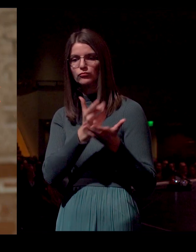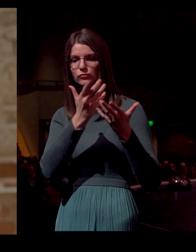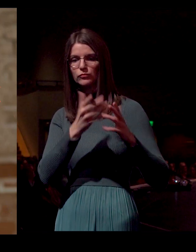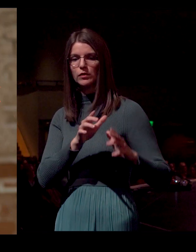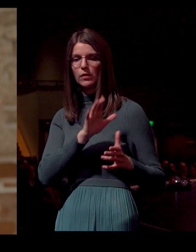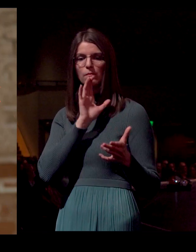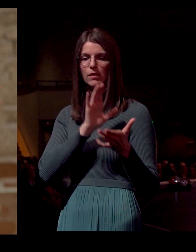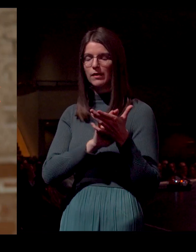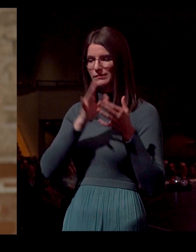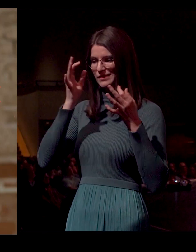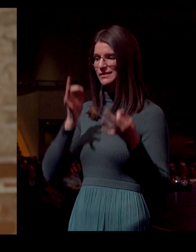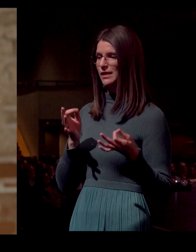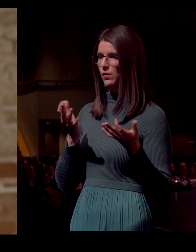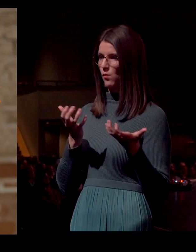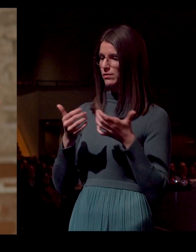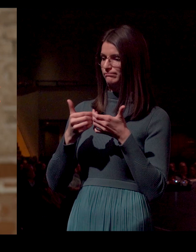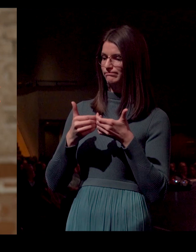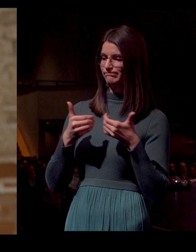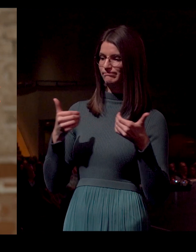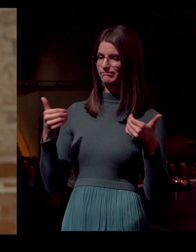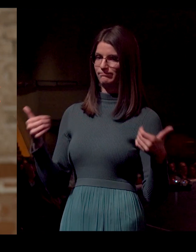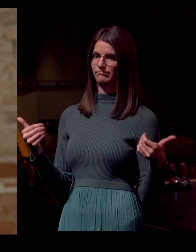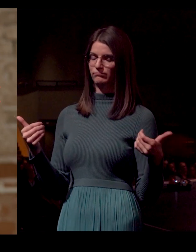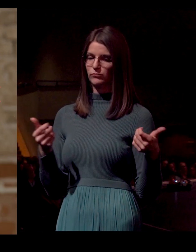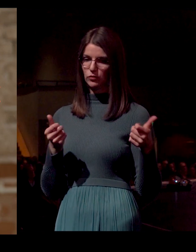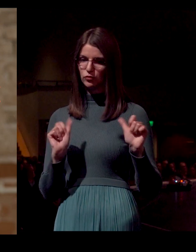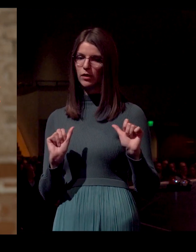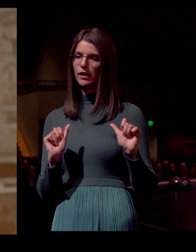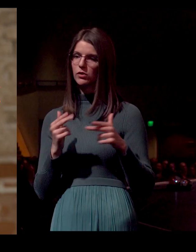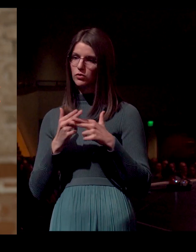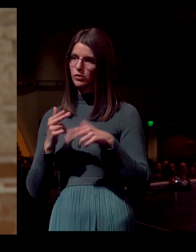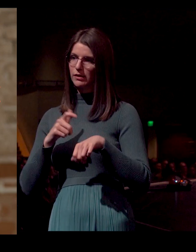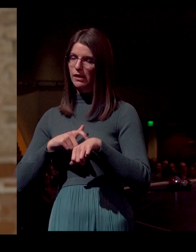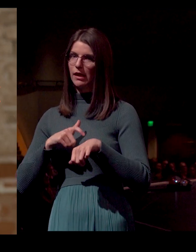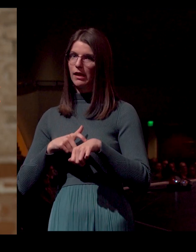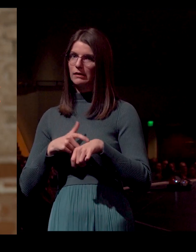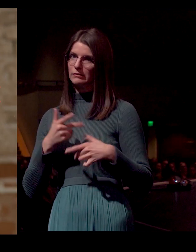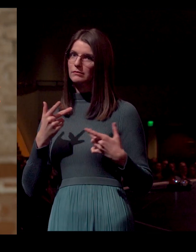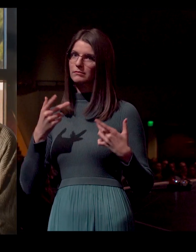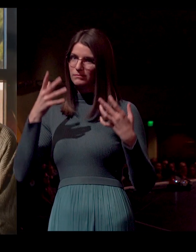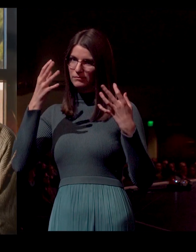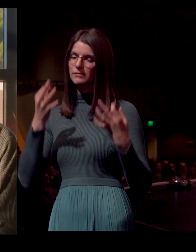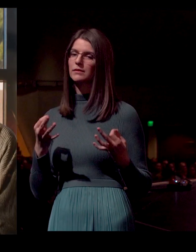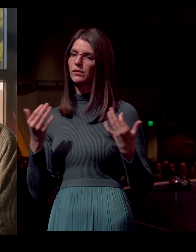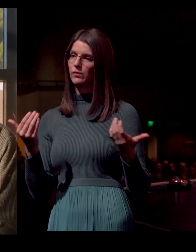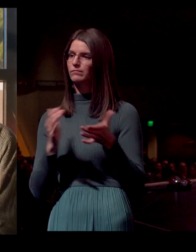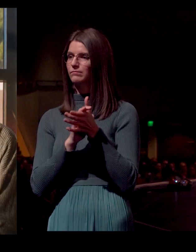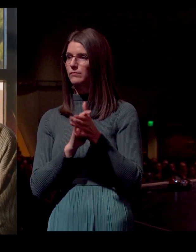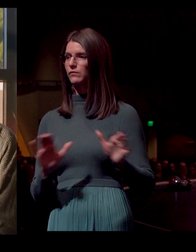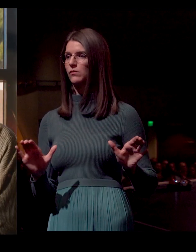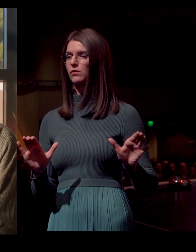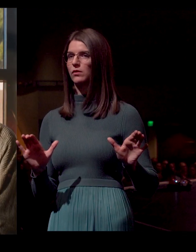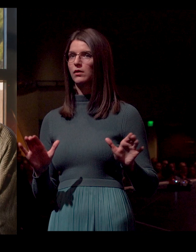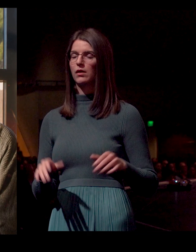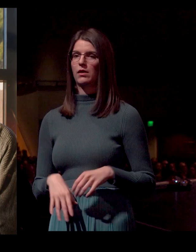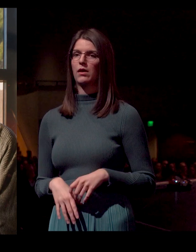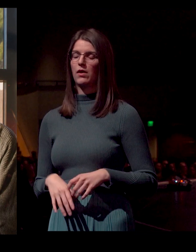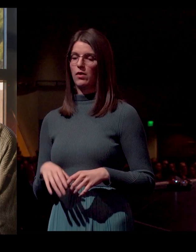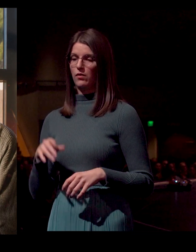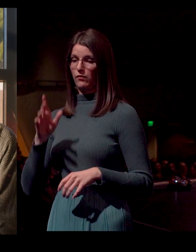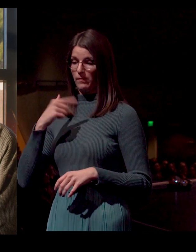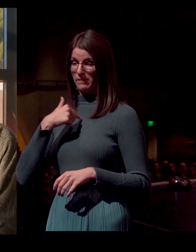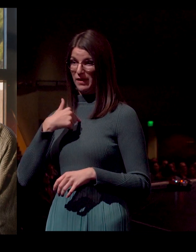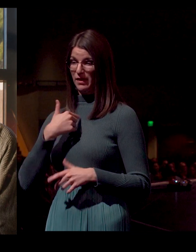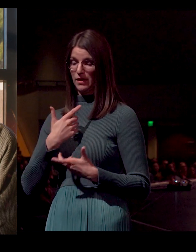short time, and then it was decided to get divorce, which was difficult not only for myself, but my children, and I know it was difficult for my wife